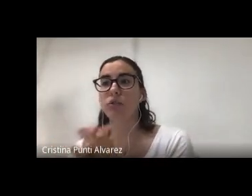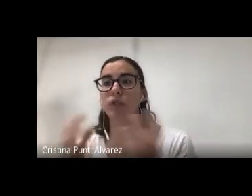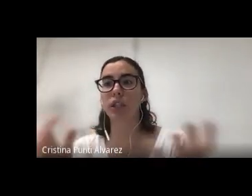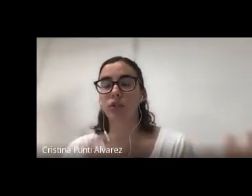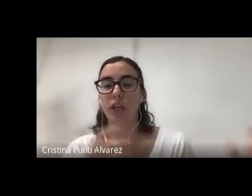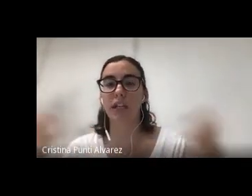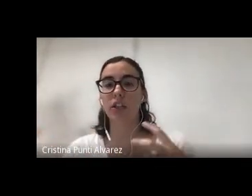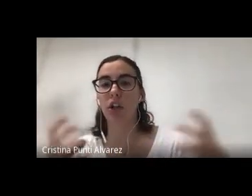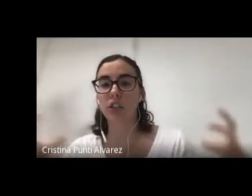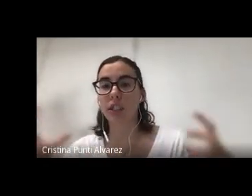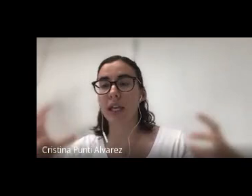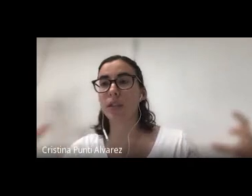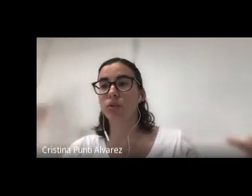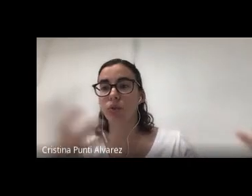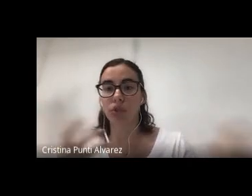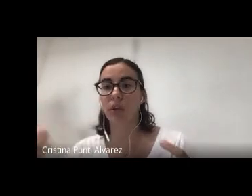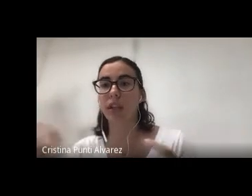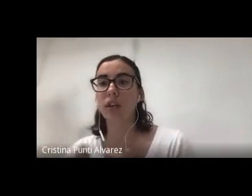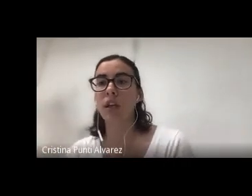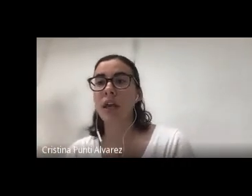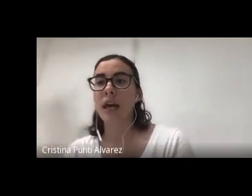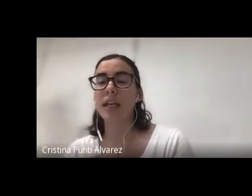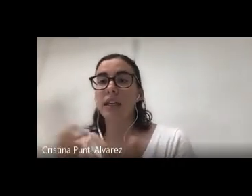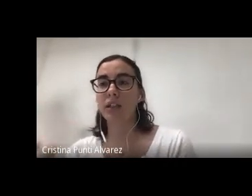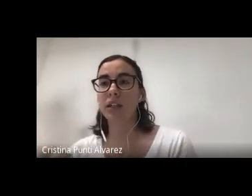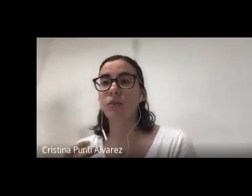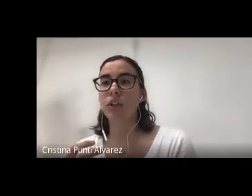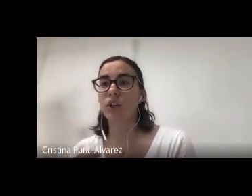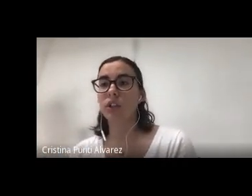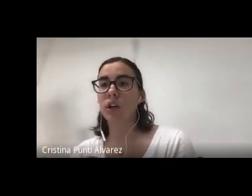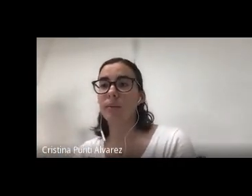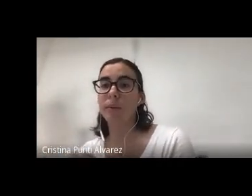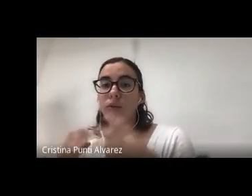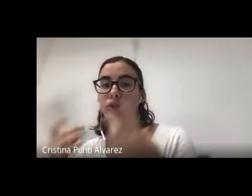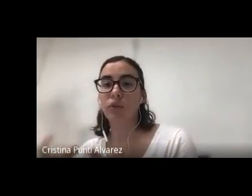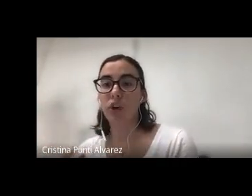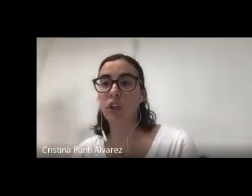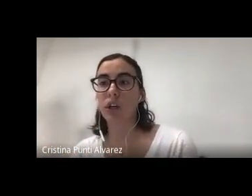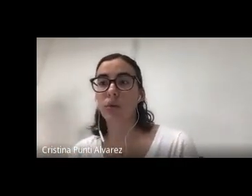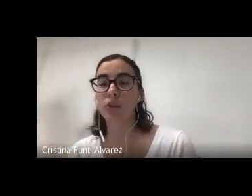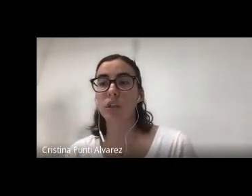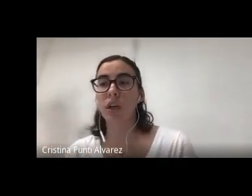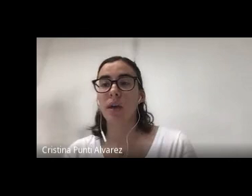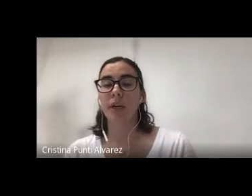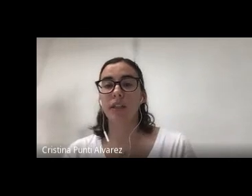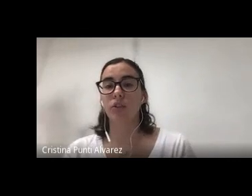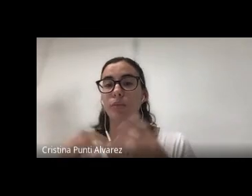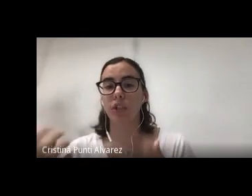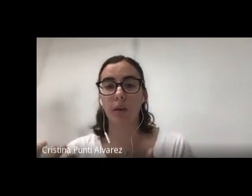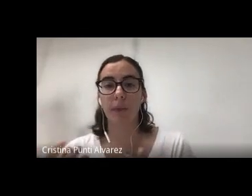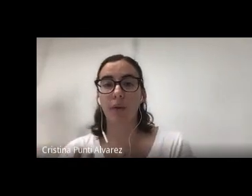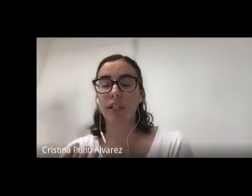the Oculus, we needed to organize all the elements to work together. And initially, we thought about using only one computer, but